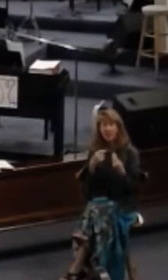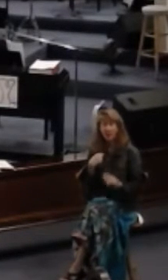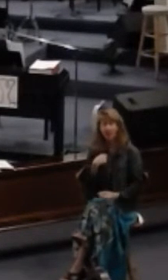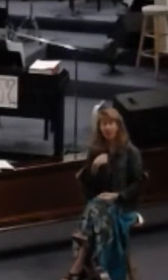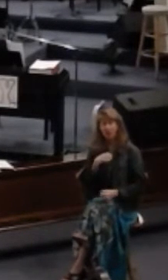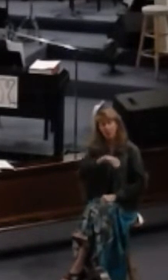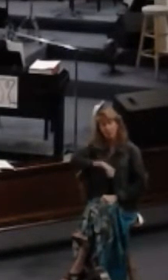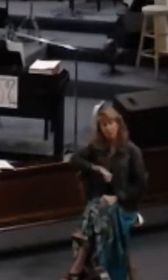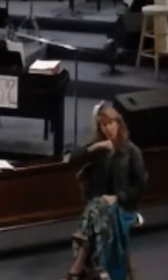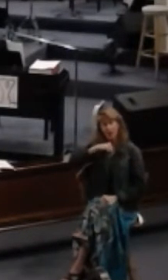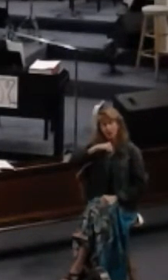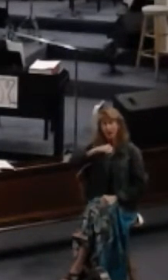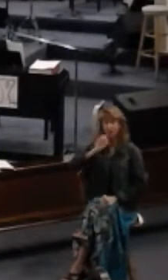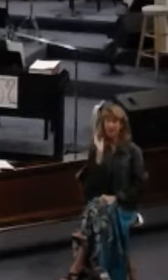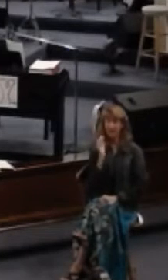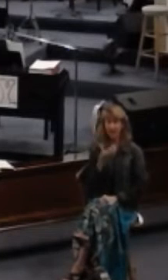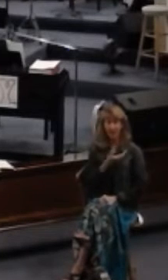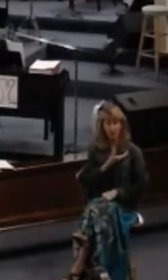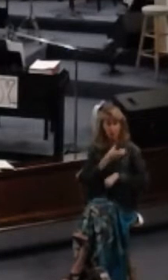so proud of this church